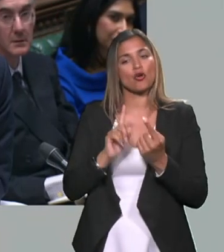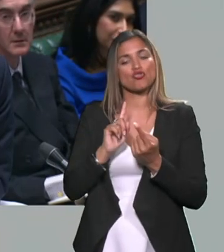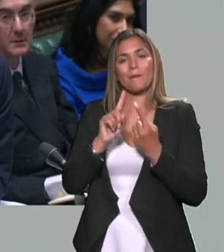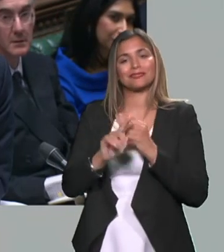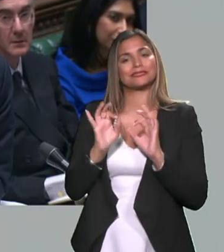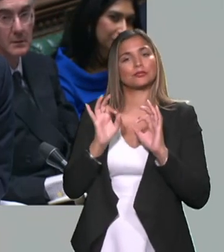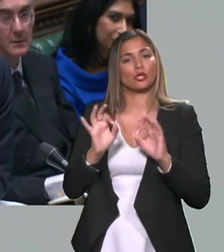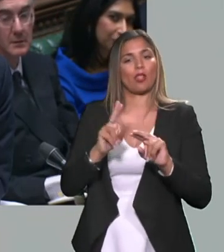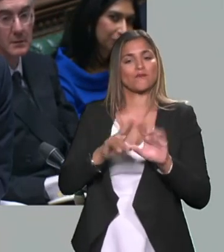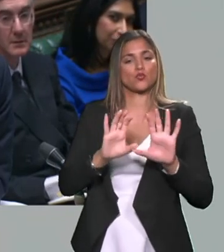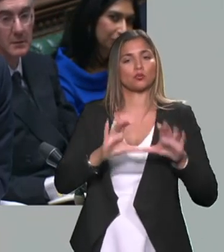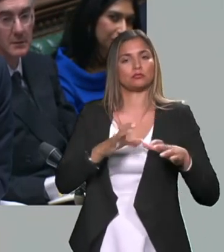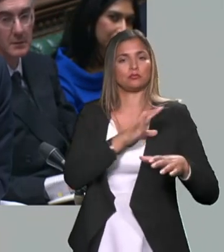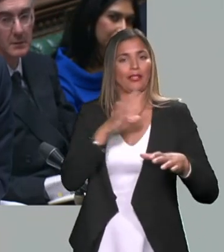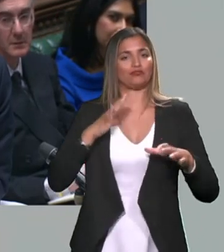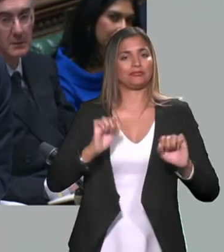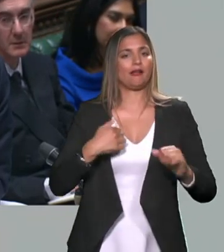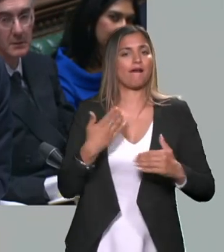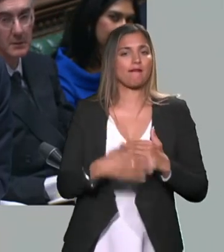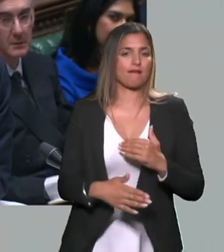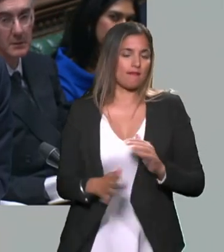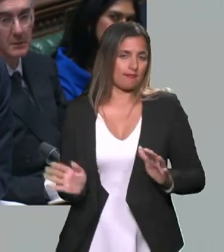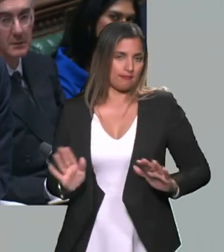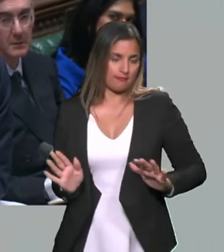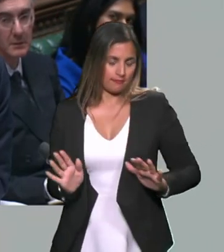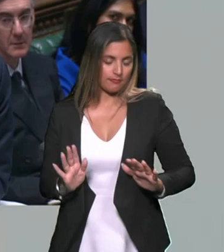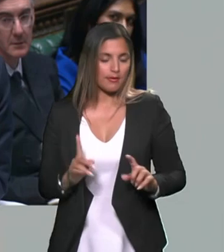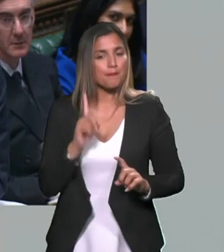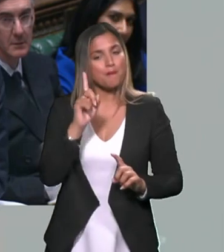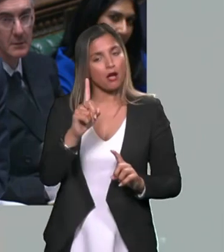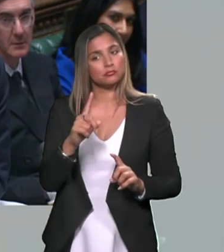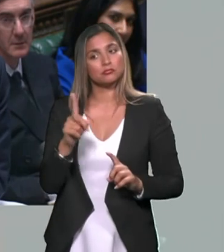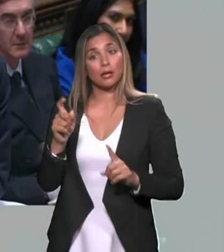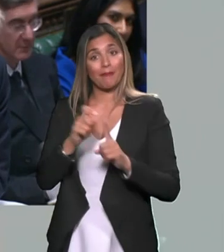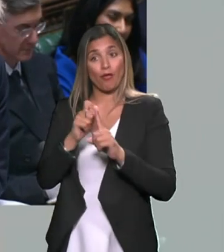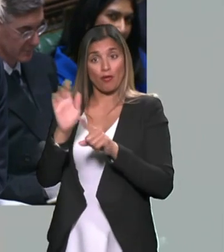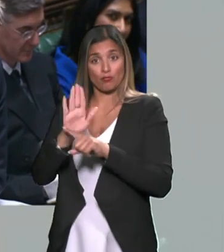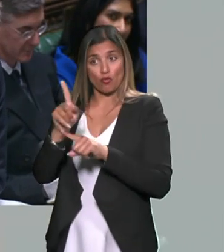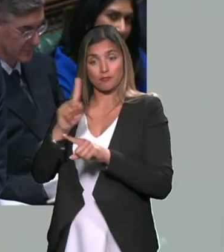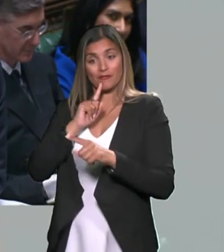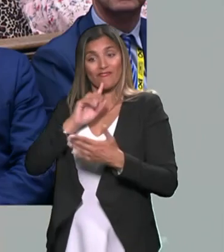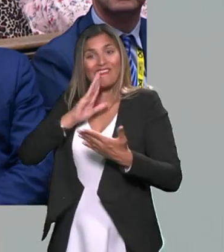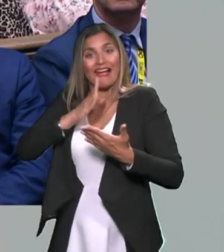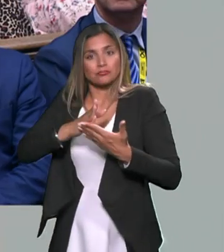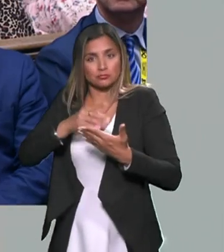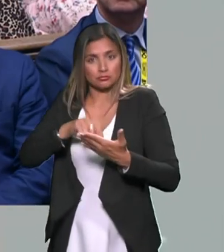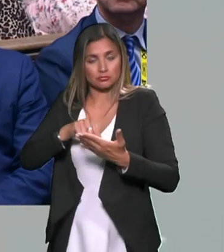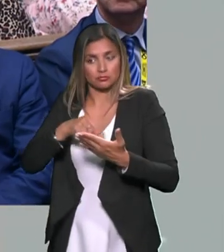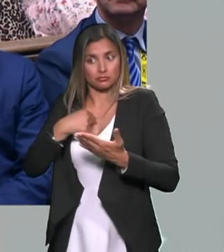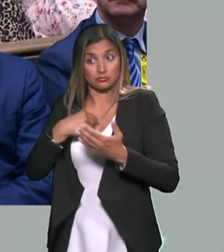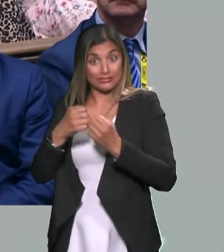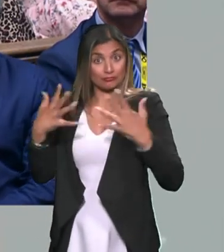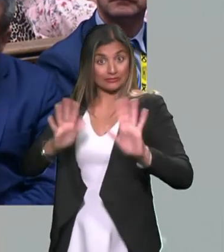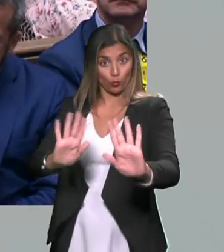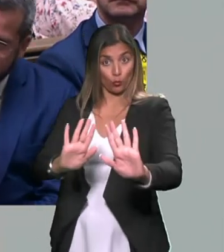forces. That does not mean that we in any way accept the factual accuracy of the claims to which he is alluded. On the other hand, Mr.